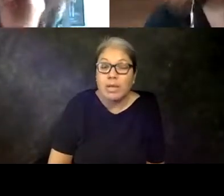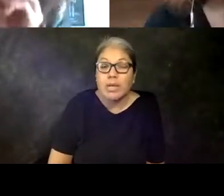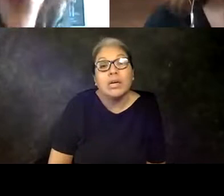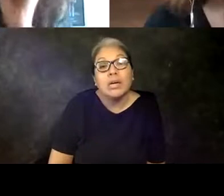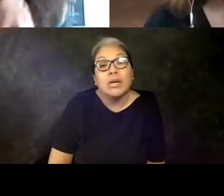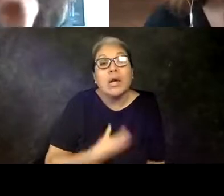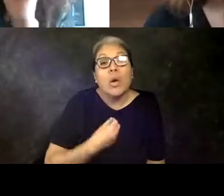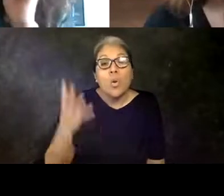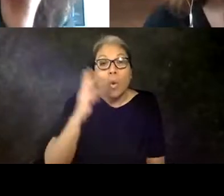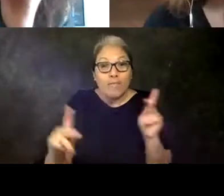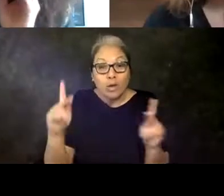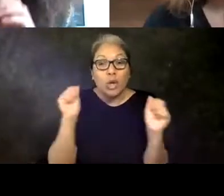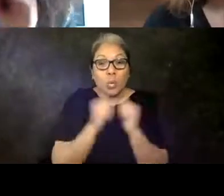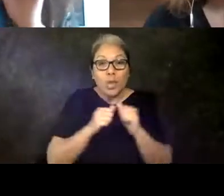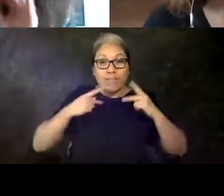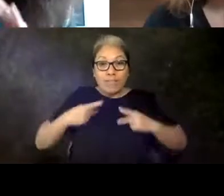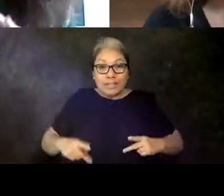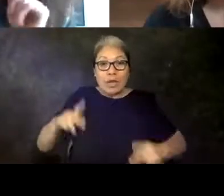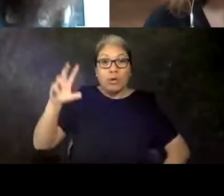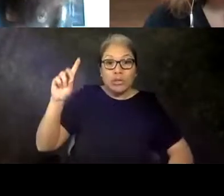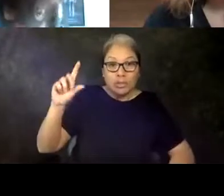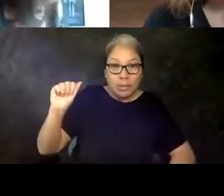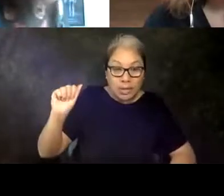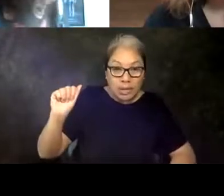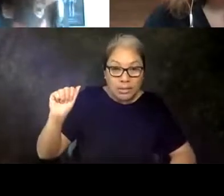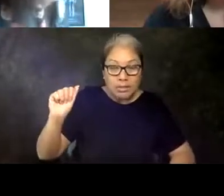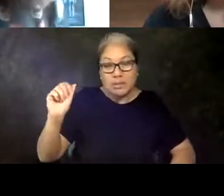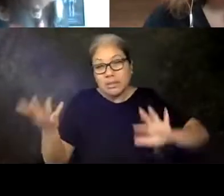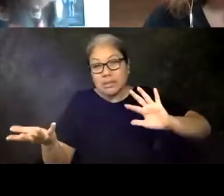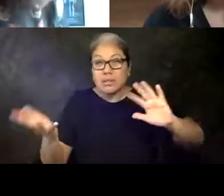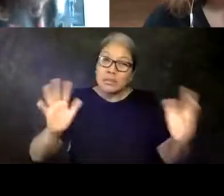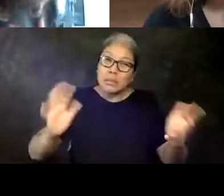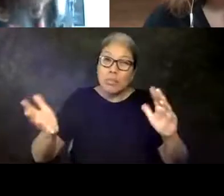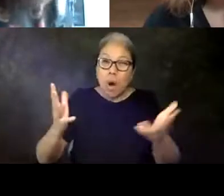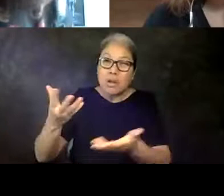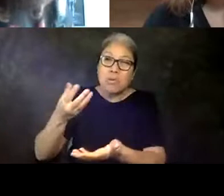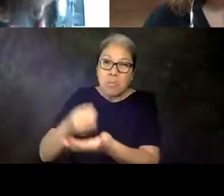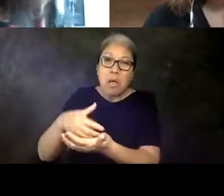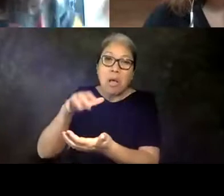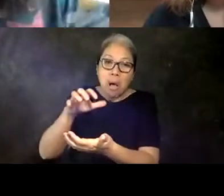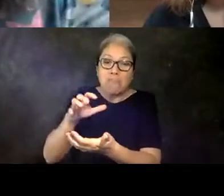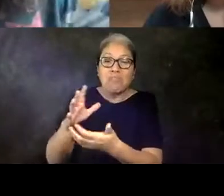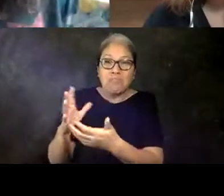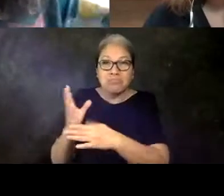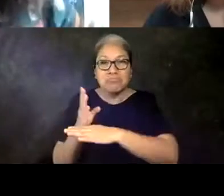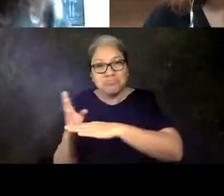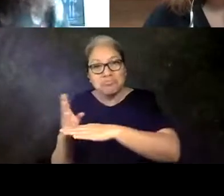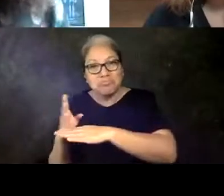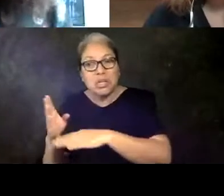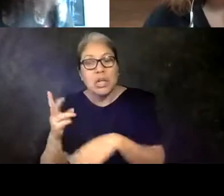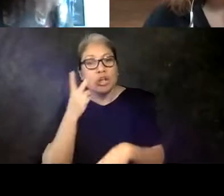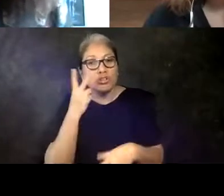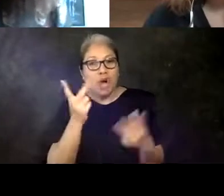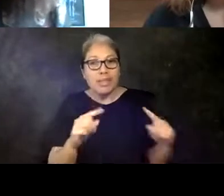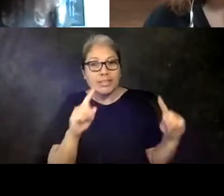White folks with physical disabilities, somewhat well off financially speaking, saw the successes